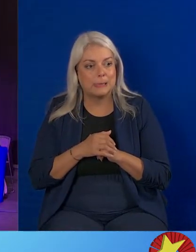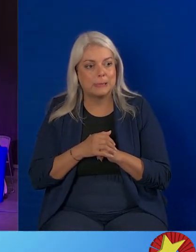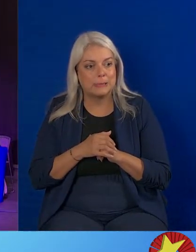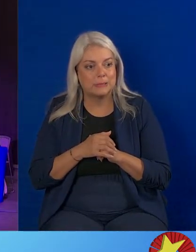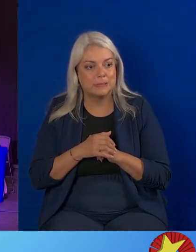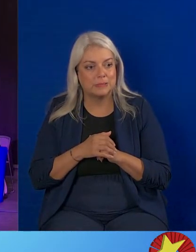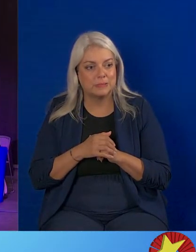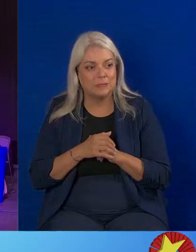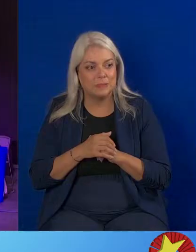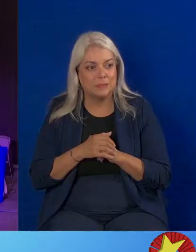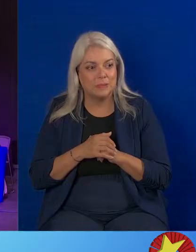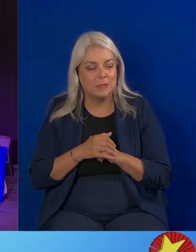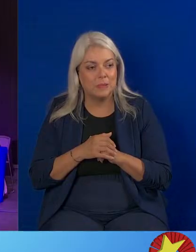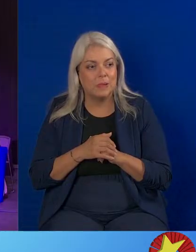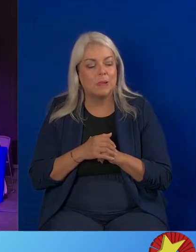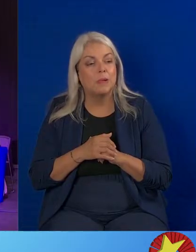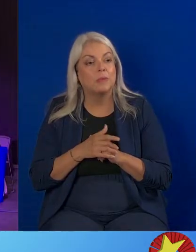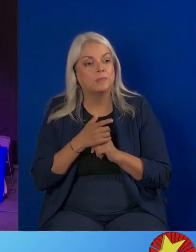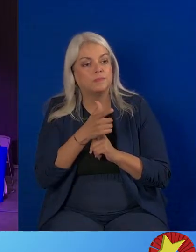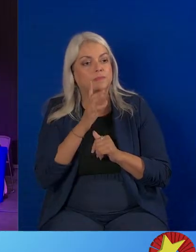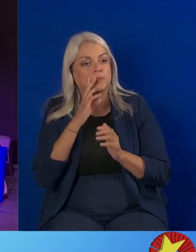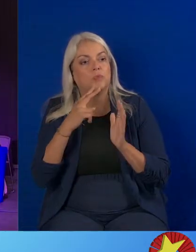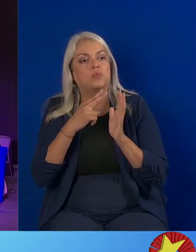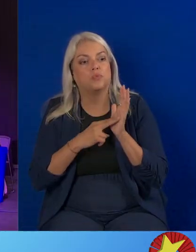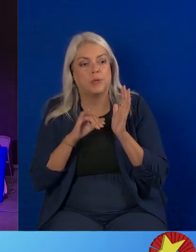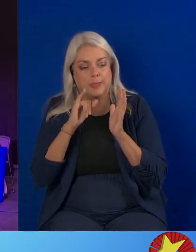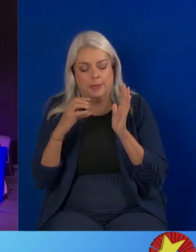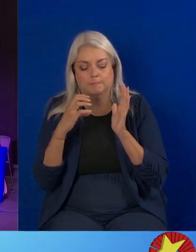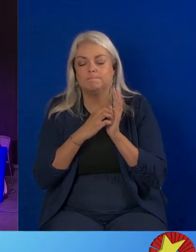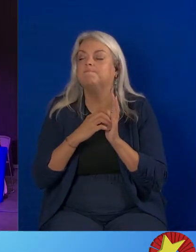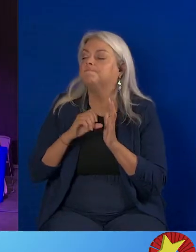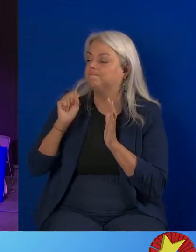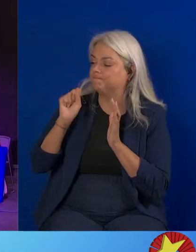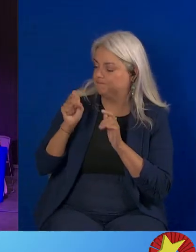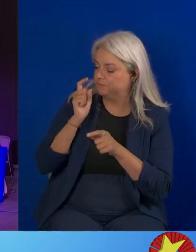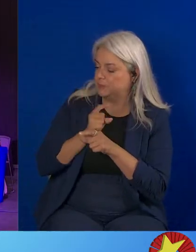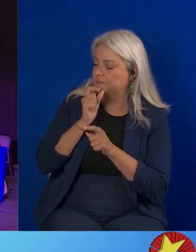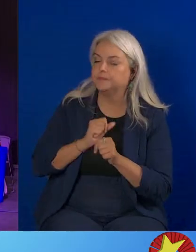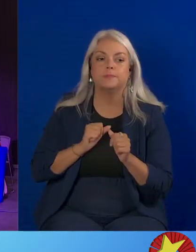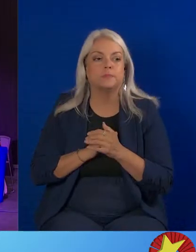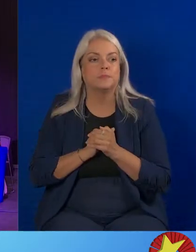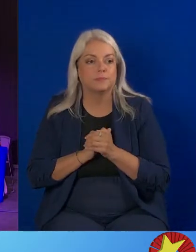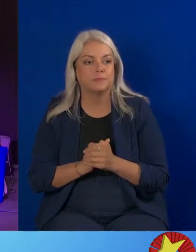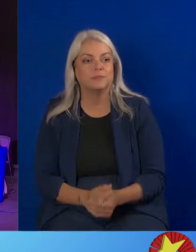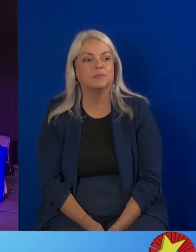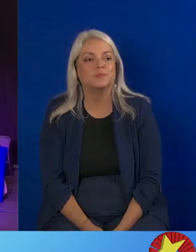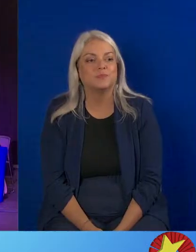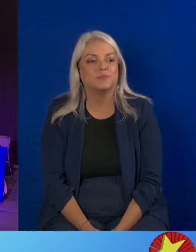Yes. It's, you're going to read that right there? Yeah. Ah.